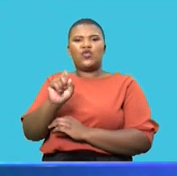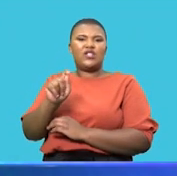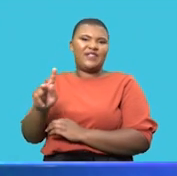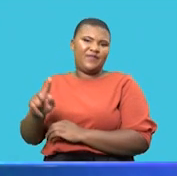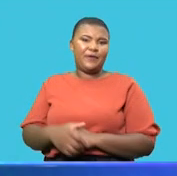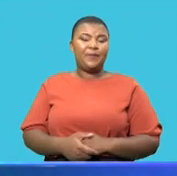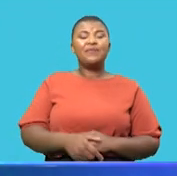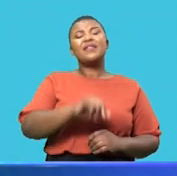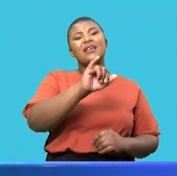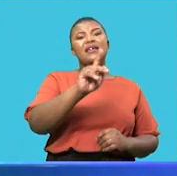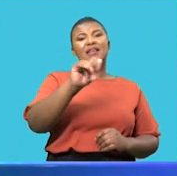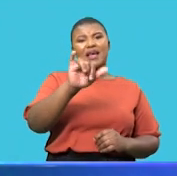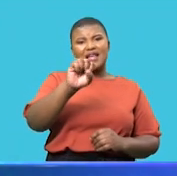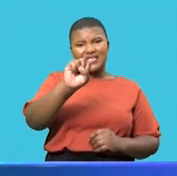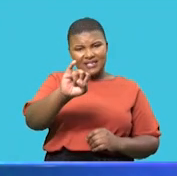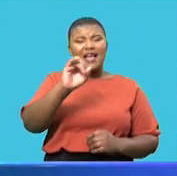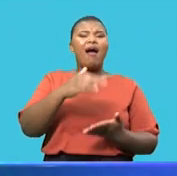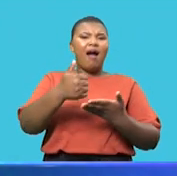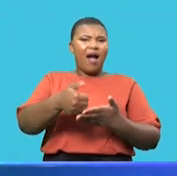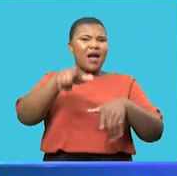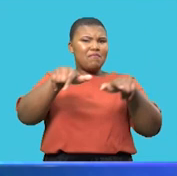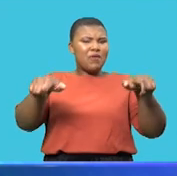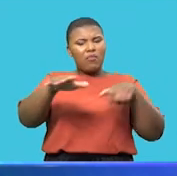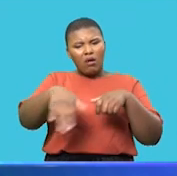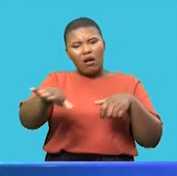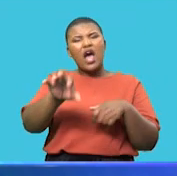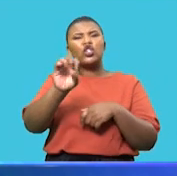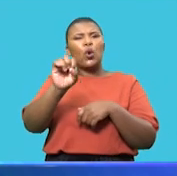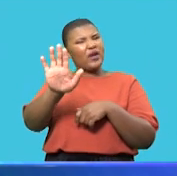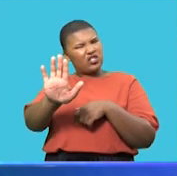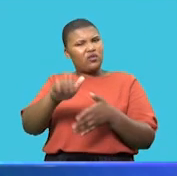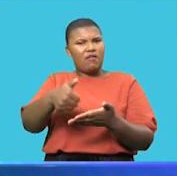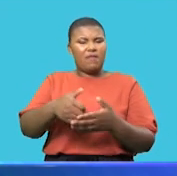people in and around Soweto in an effort to make a difference in people's lives.